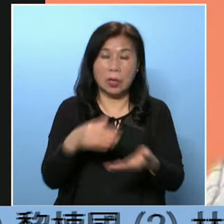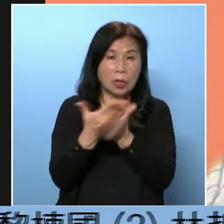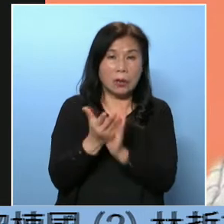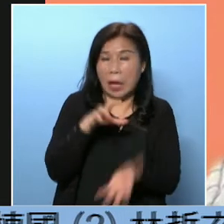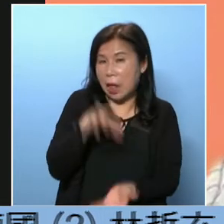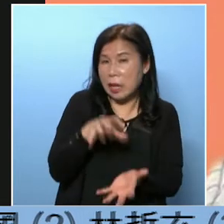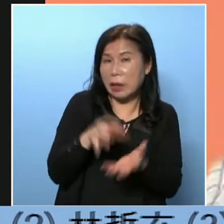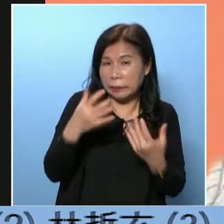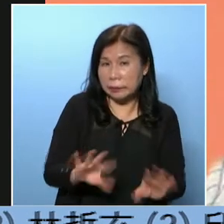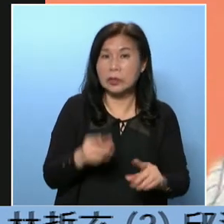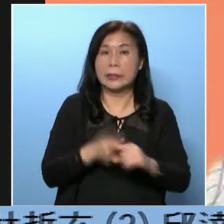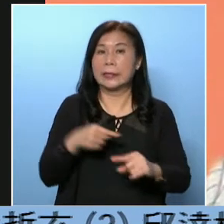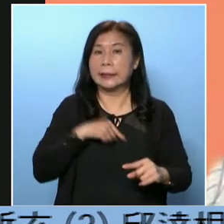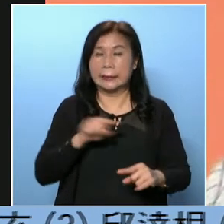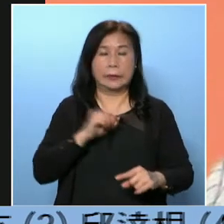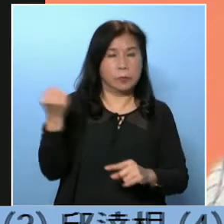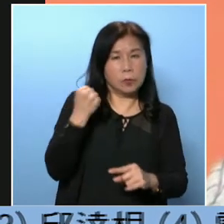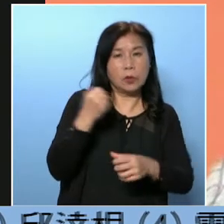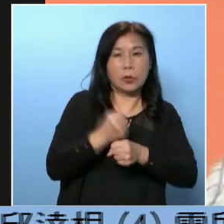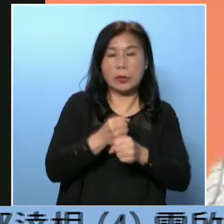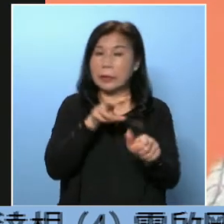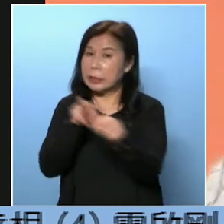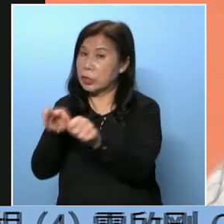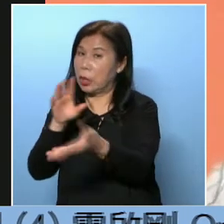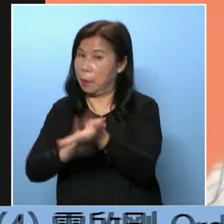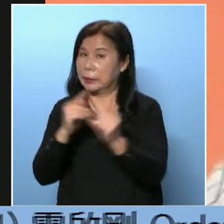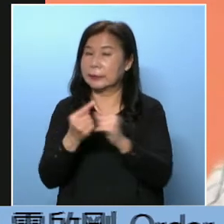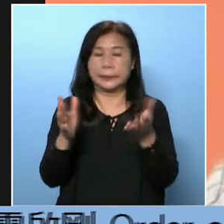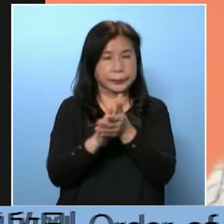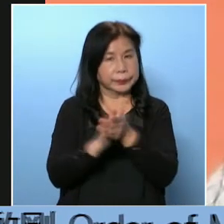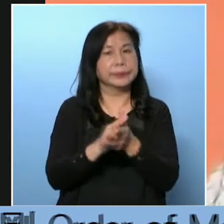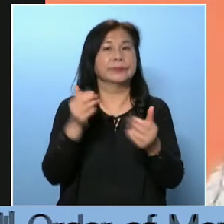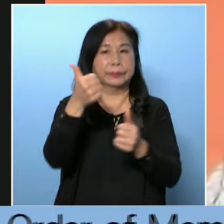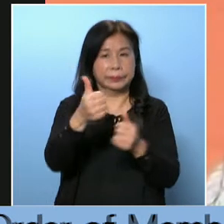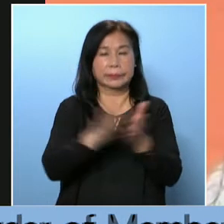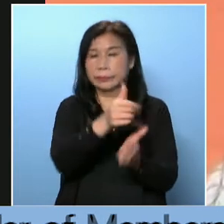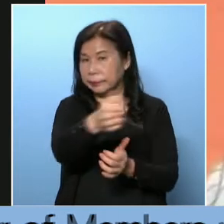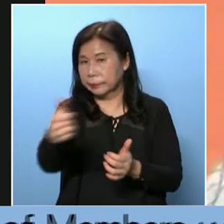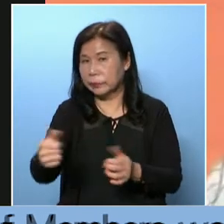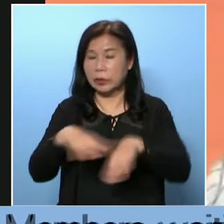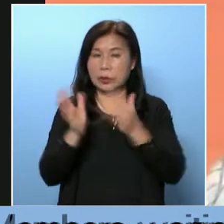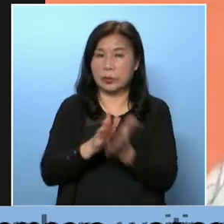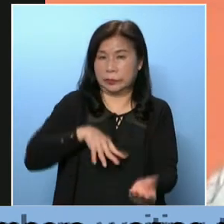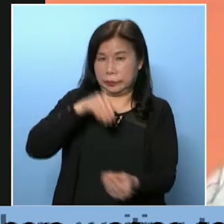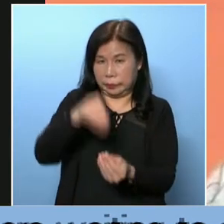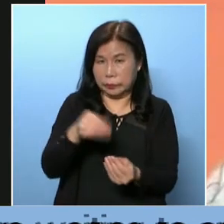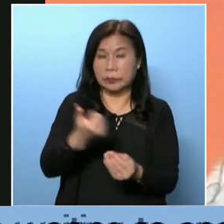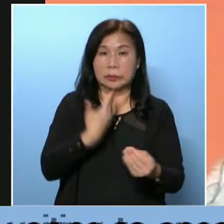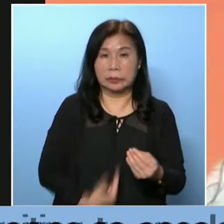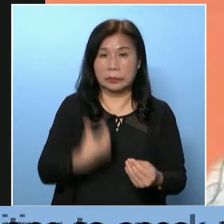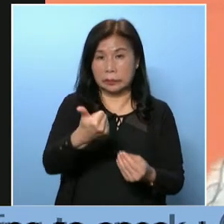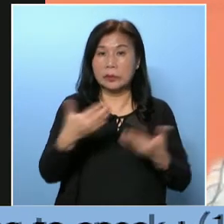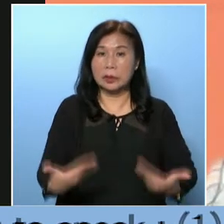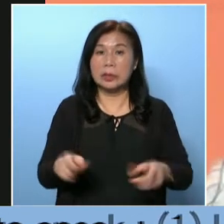it. In the face of such undue pressure, and yet you are able to dedicate to our patients, we are very gratitude for your